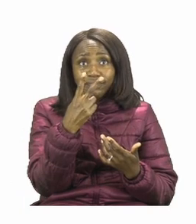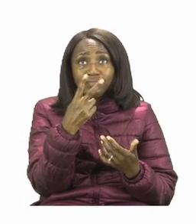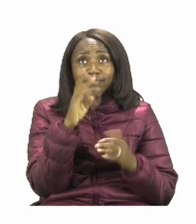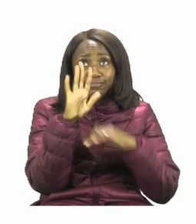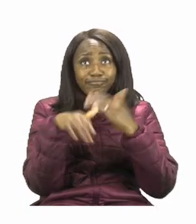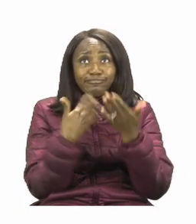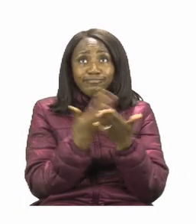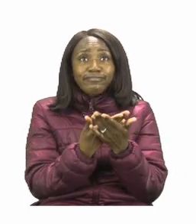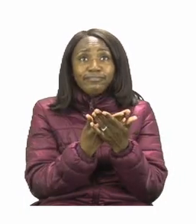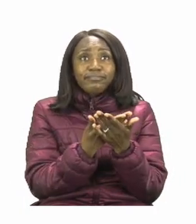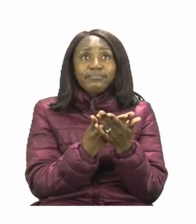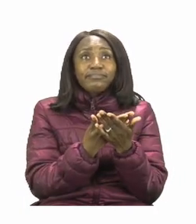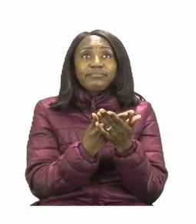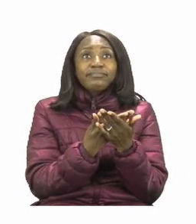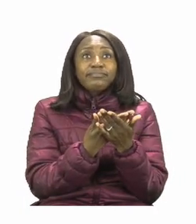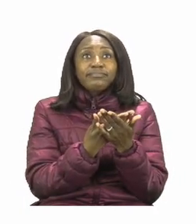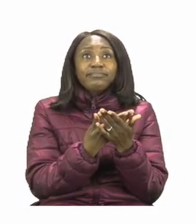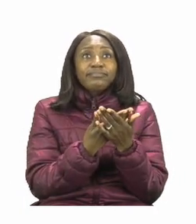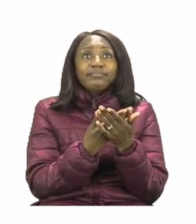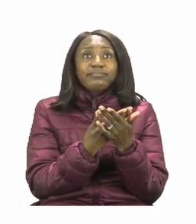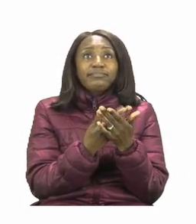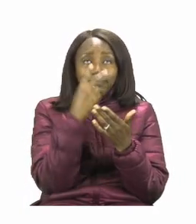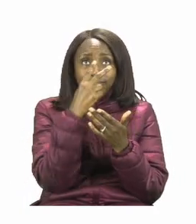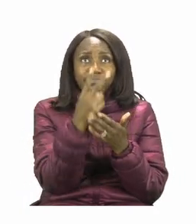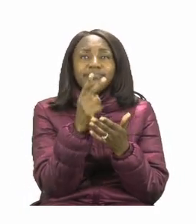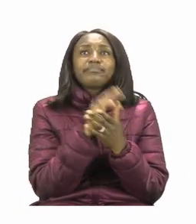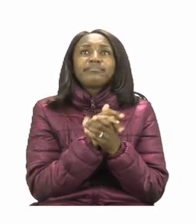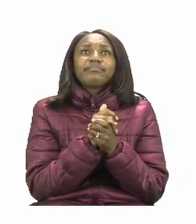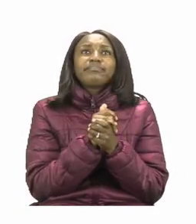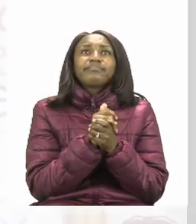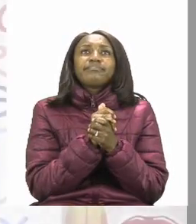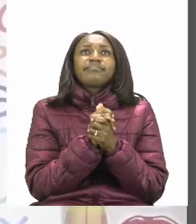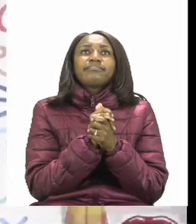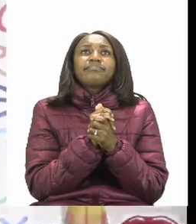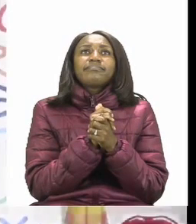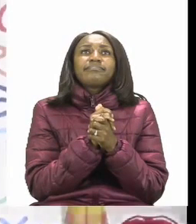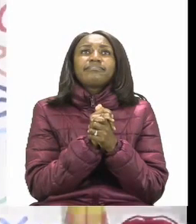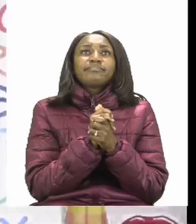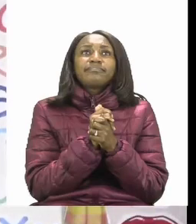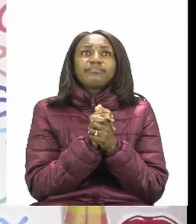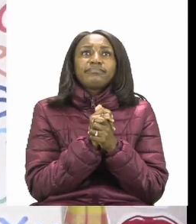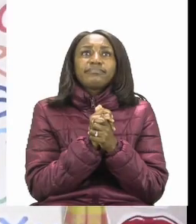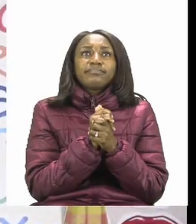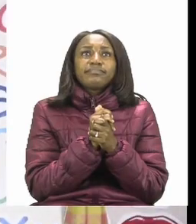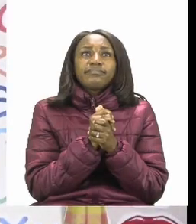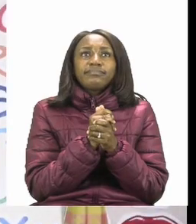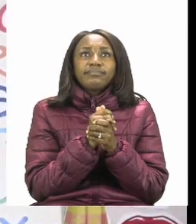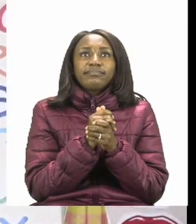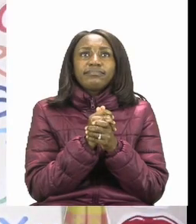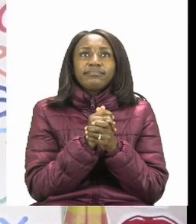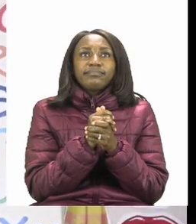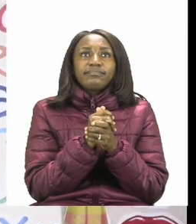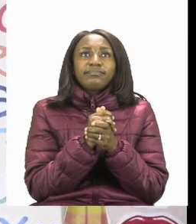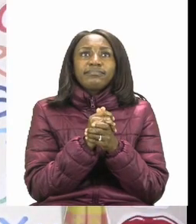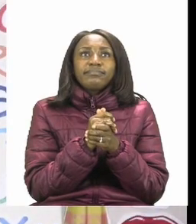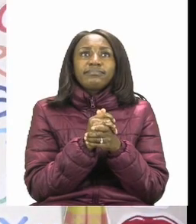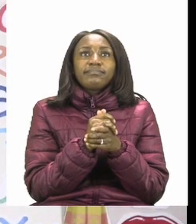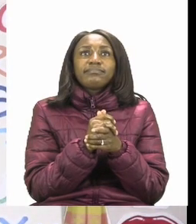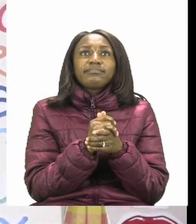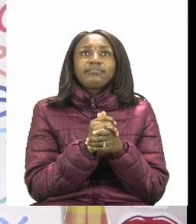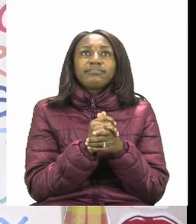there. So, let's take a look at the board. The first thing that you can definitely see that starts with a